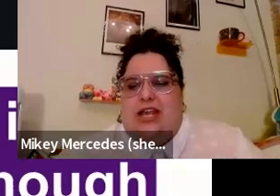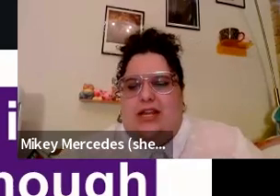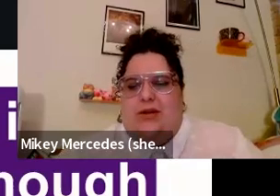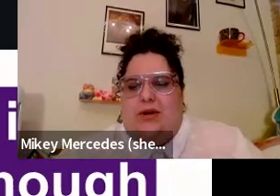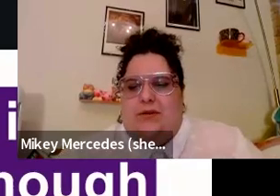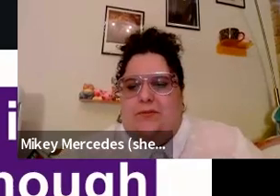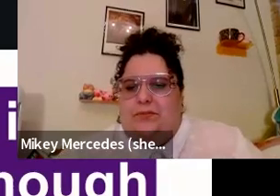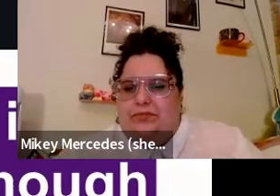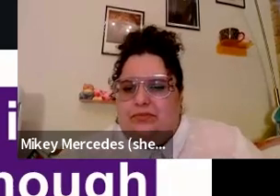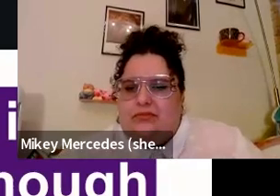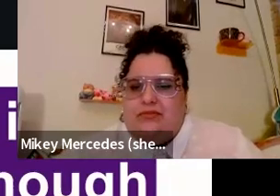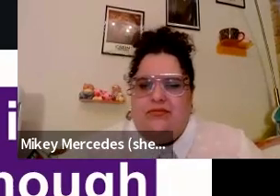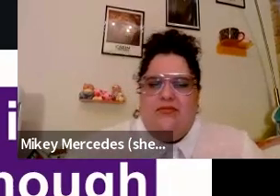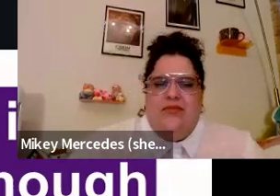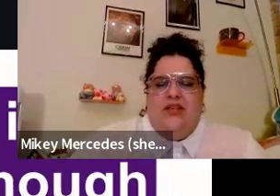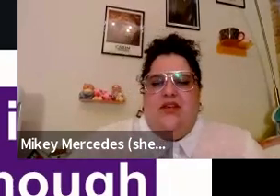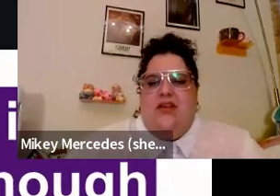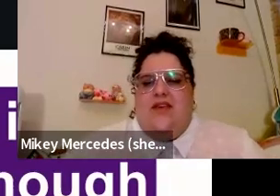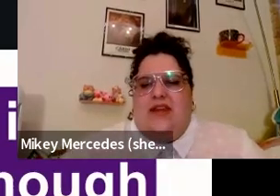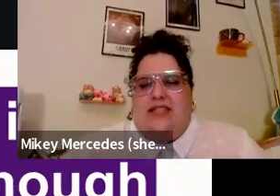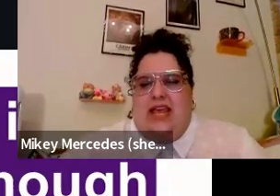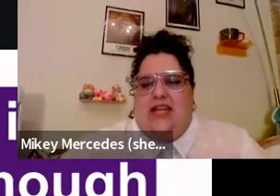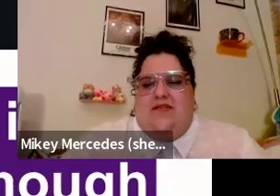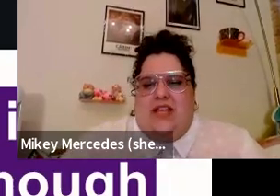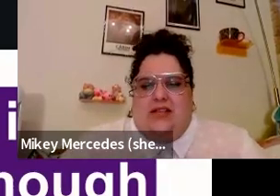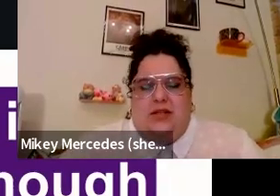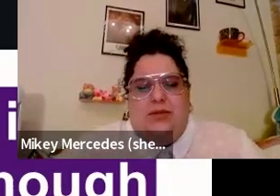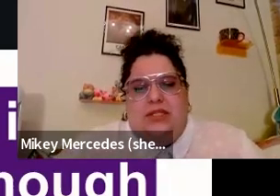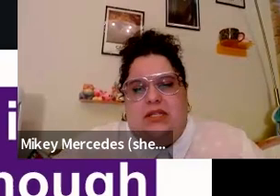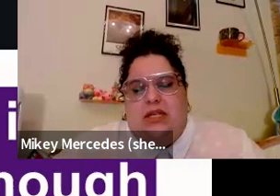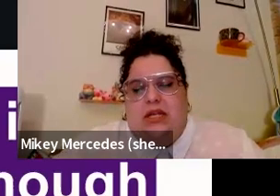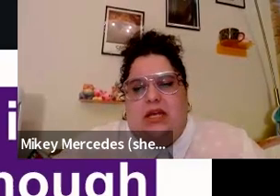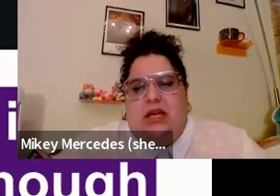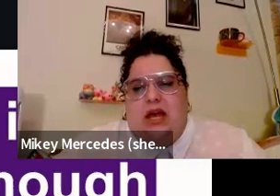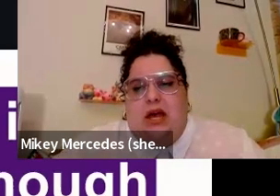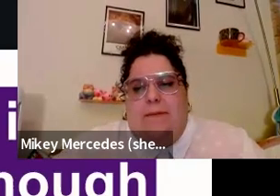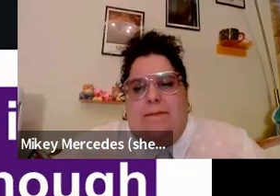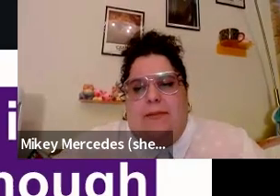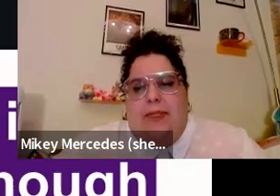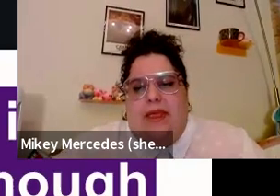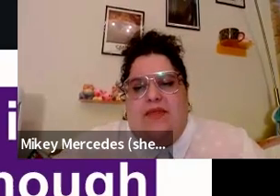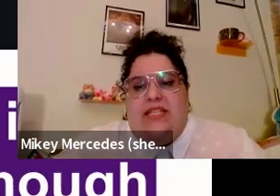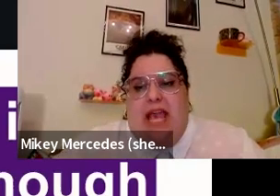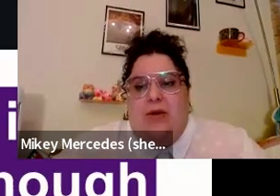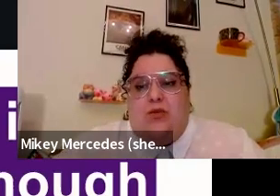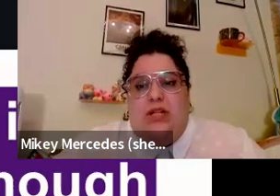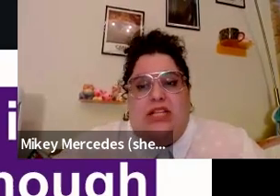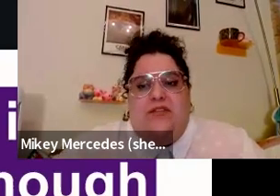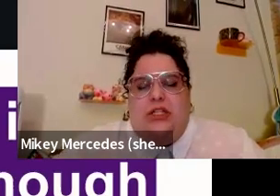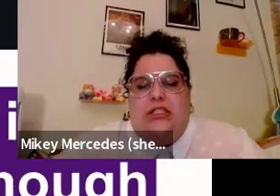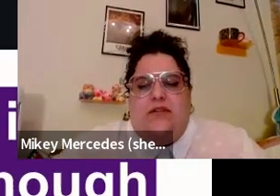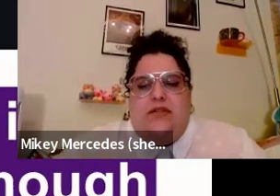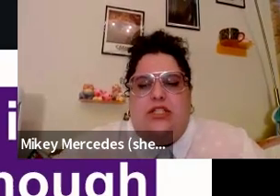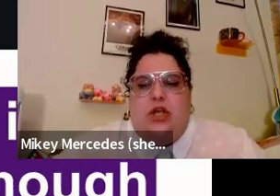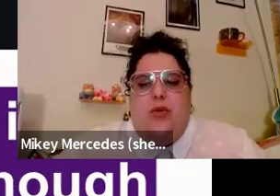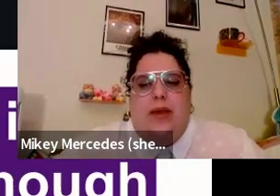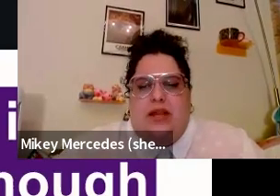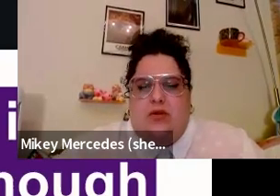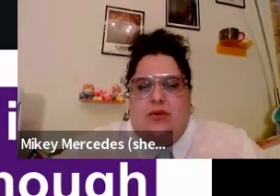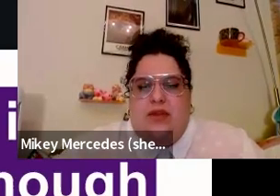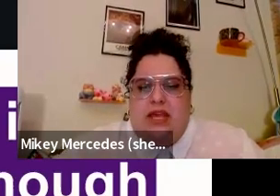the police. I hesitated for several days. I received a verbal threat from the abuser that led me to be willing to go to